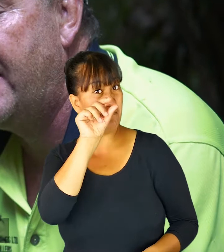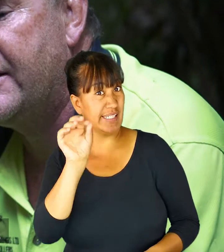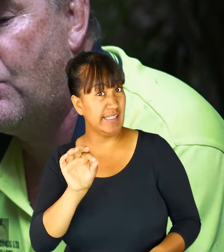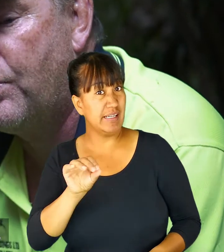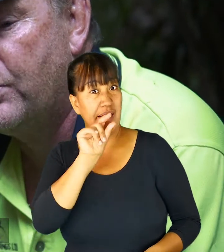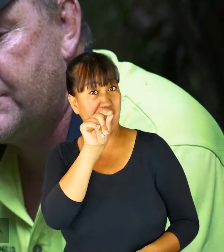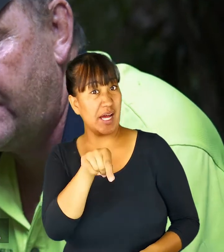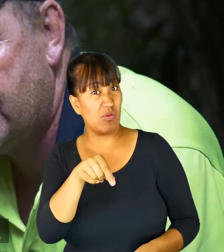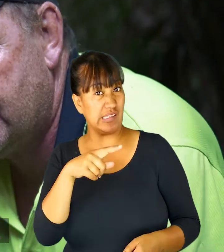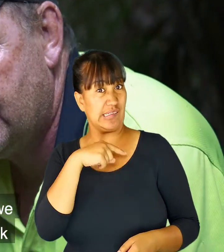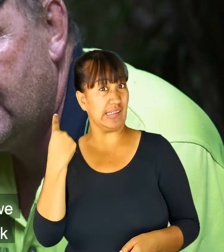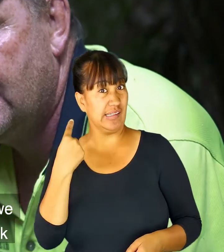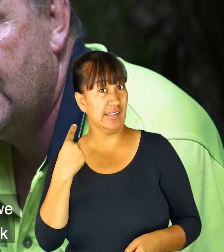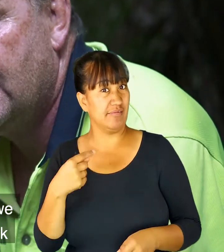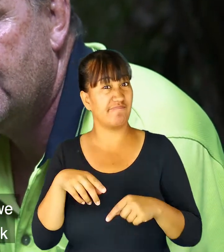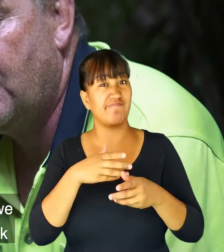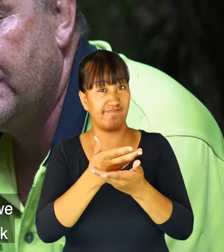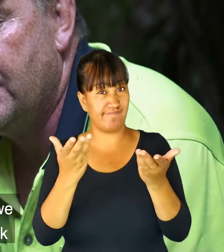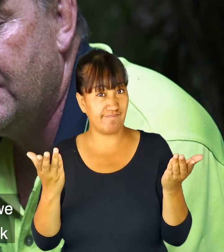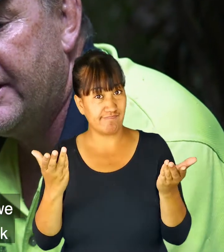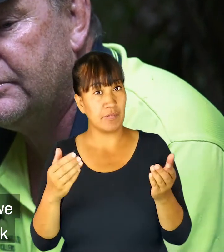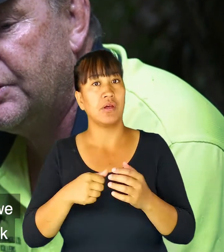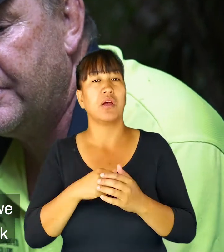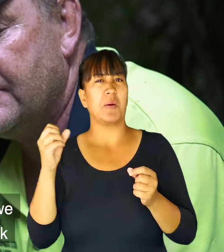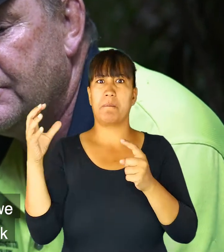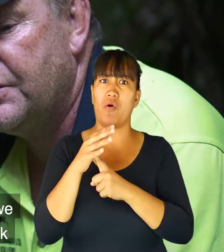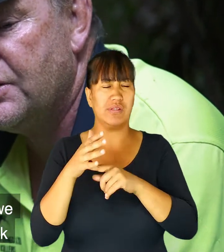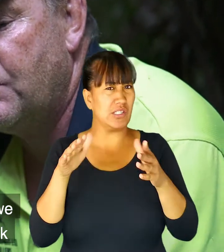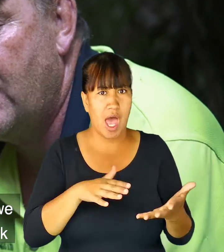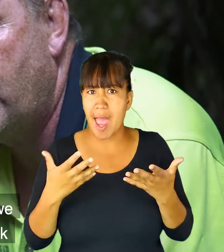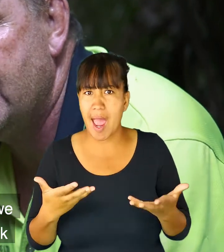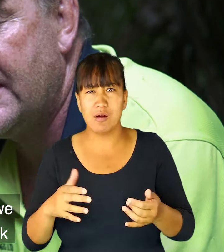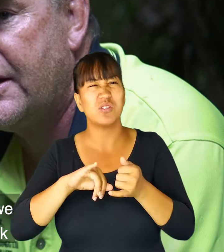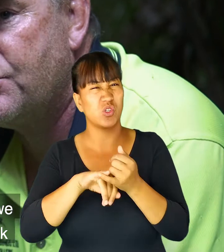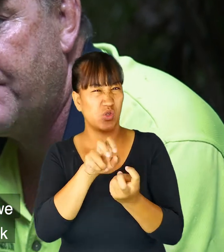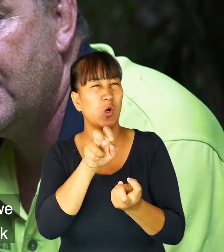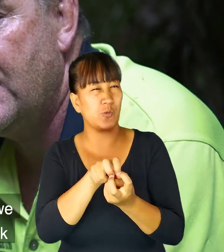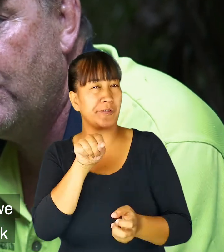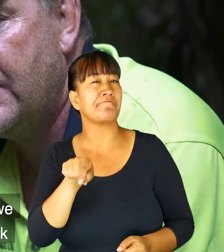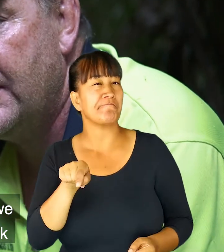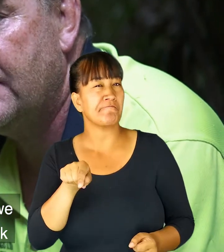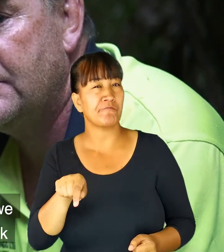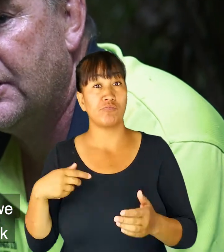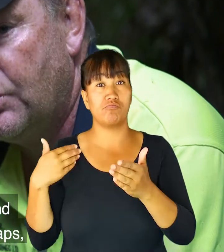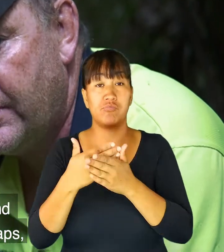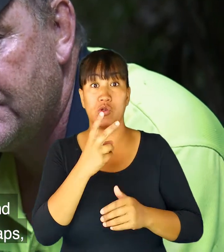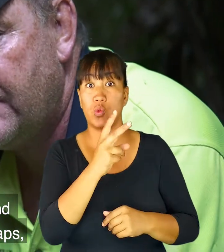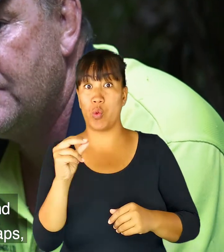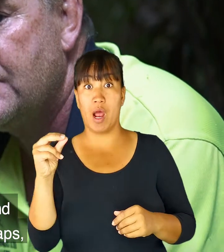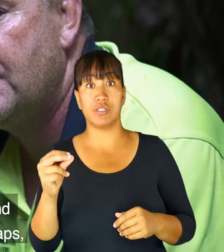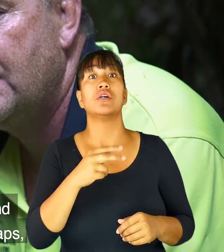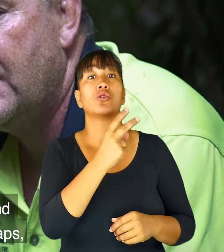and the main culprit was stoats. So in about 2001 we started a trapping network here to kill